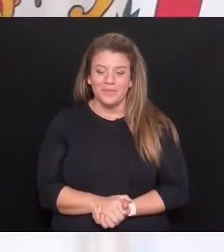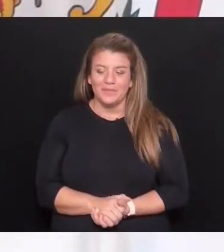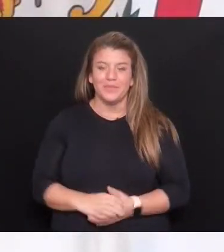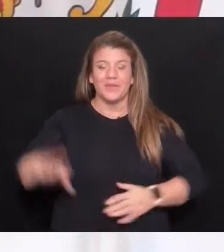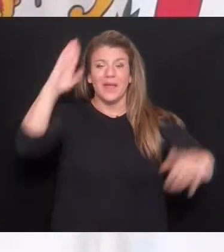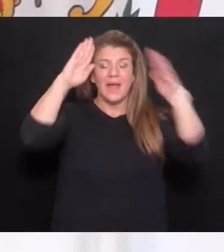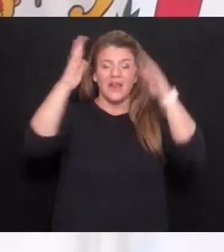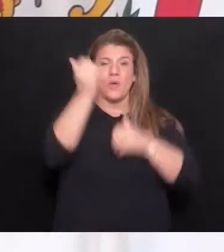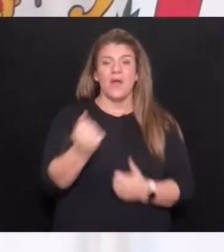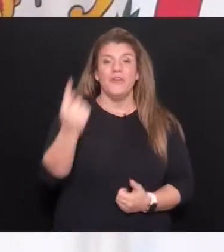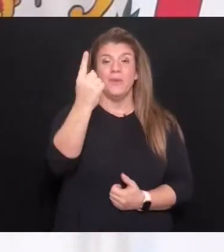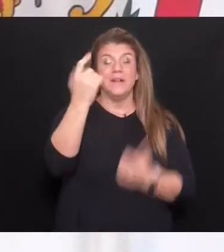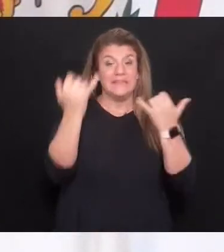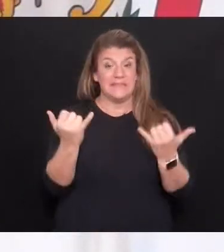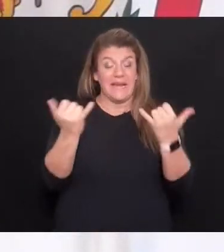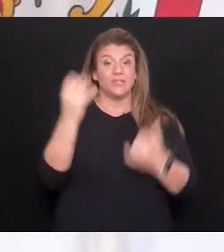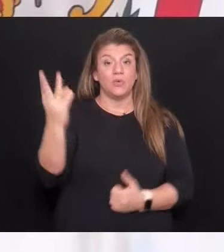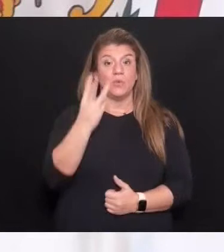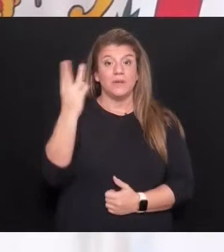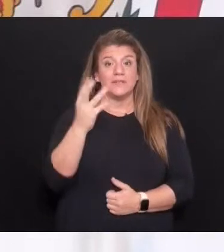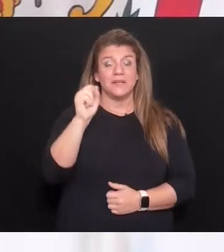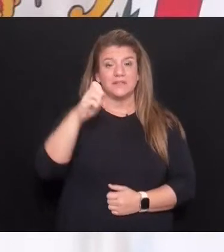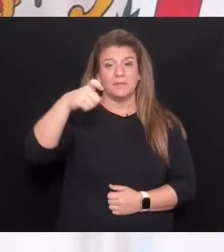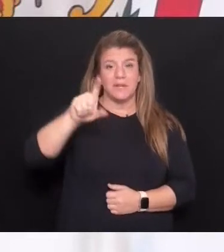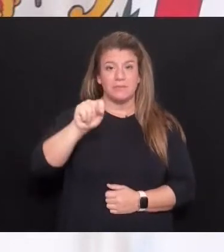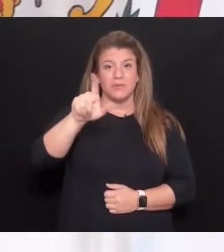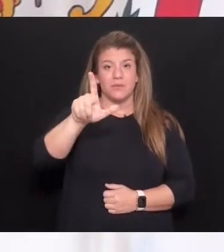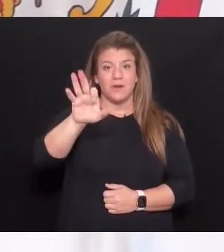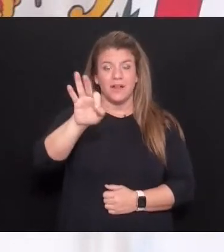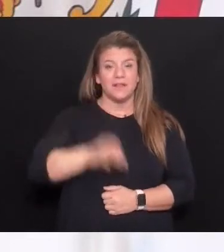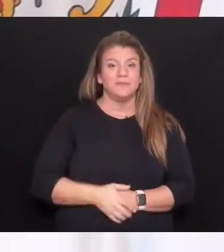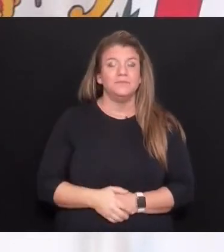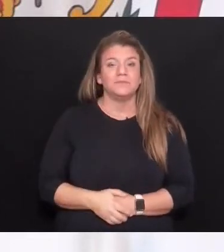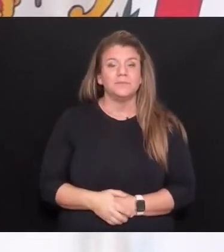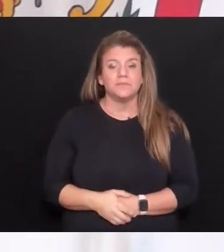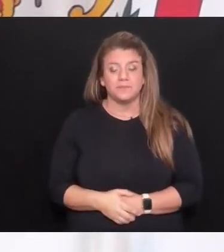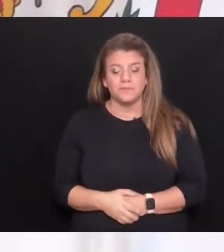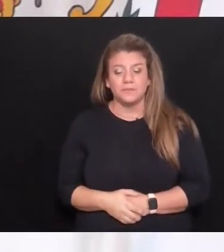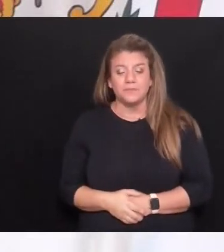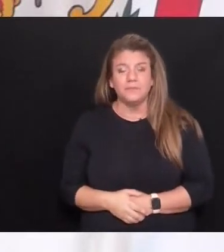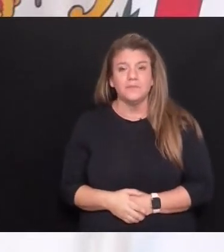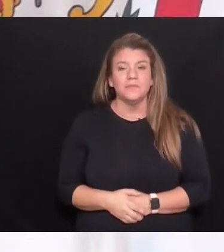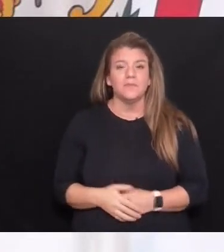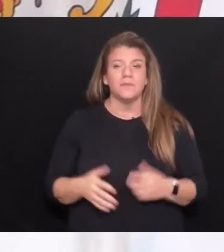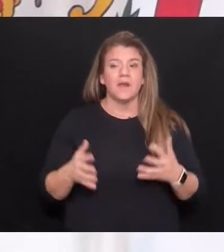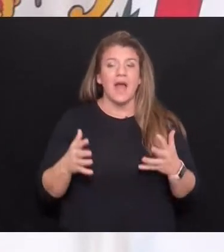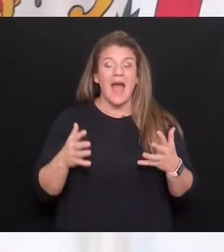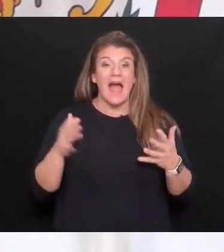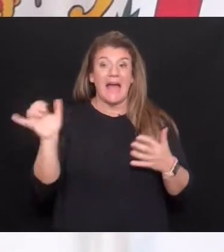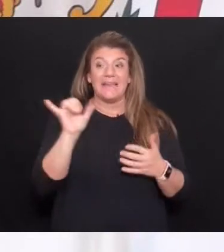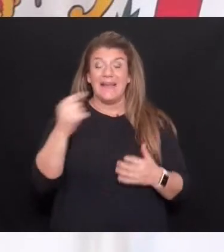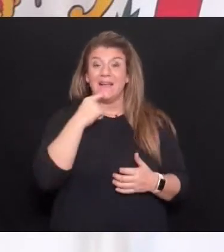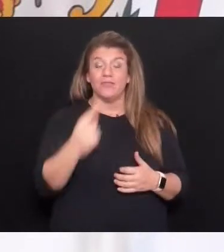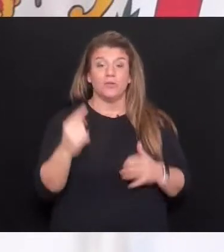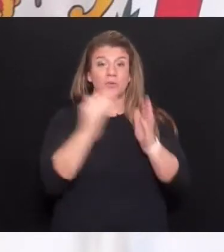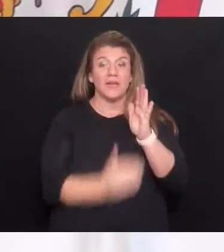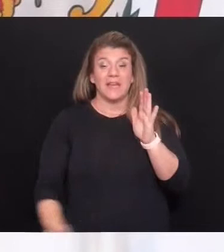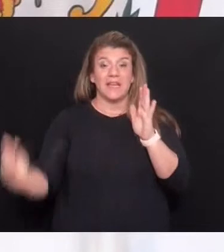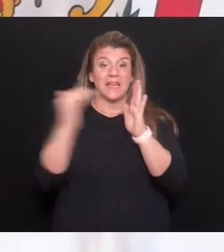Hello, everyone. It's Wednesday, September the 29th. As I've told you over and